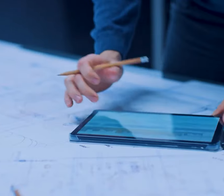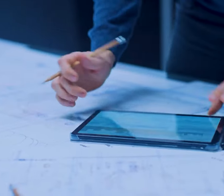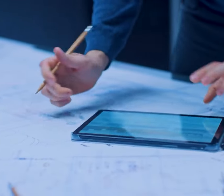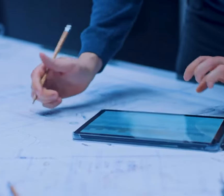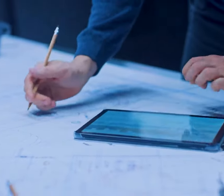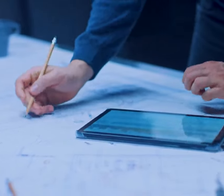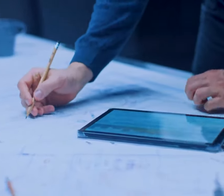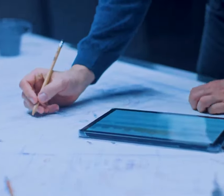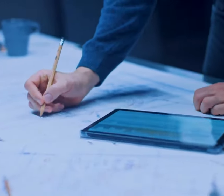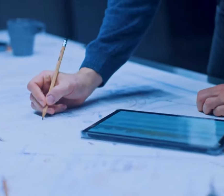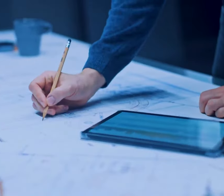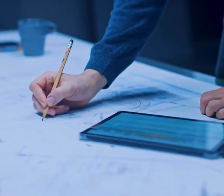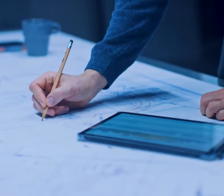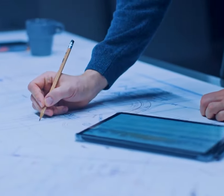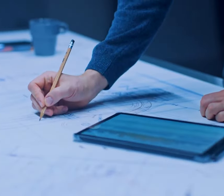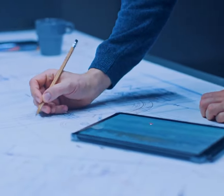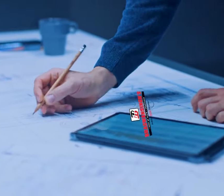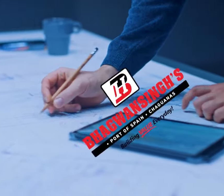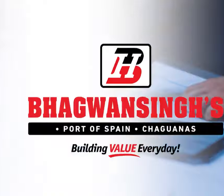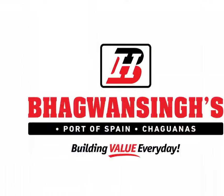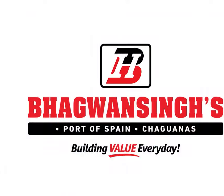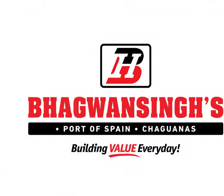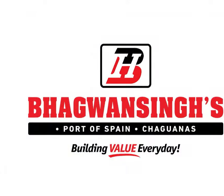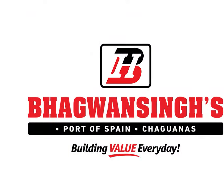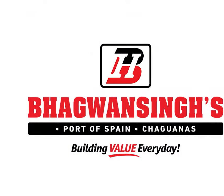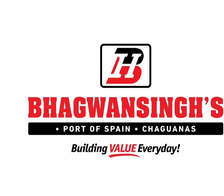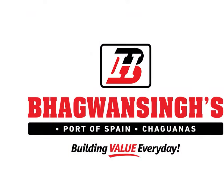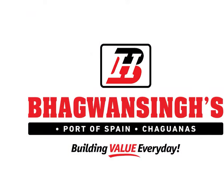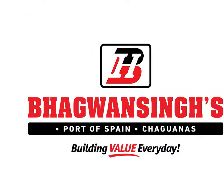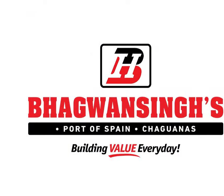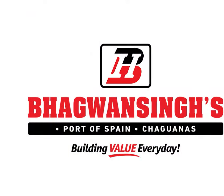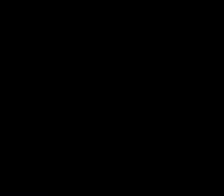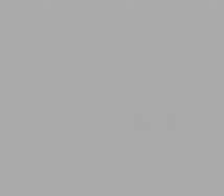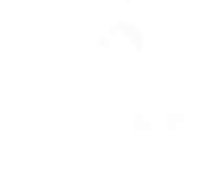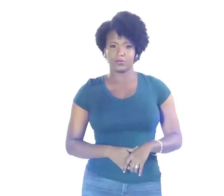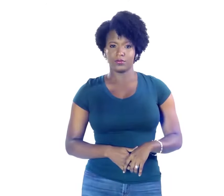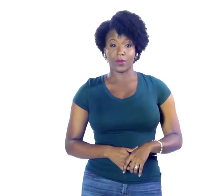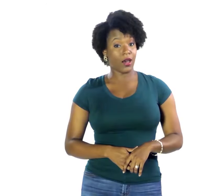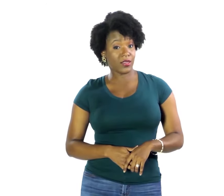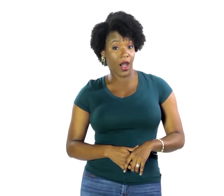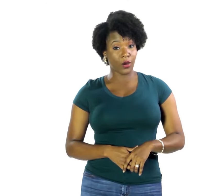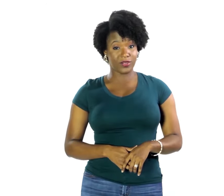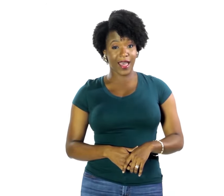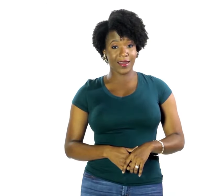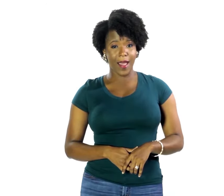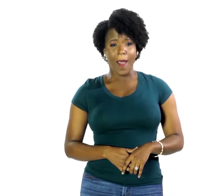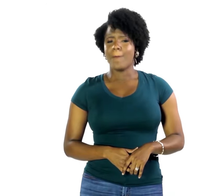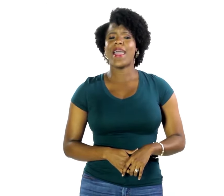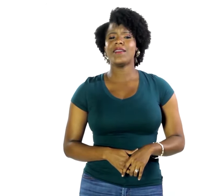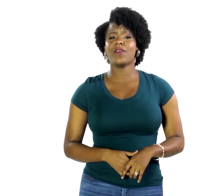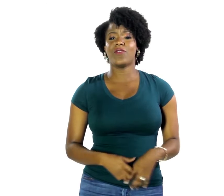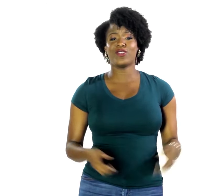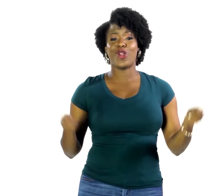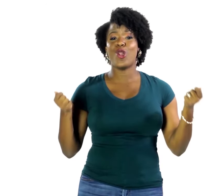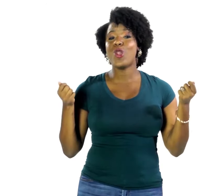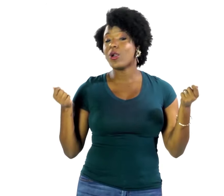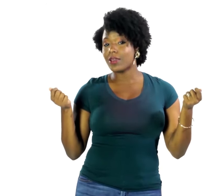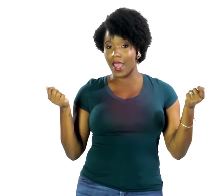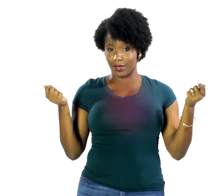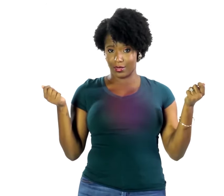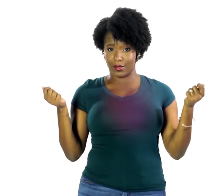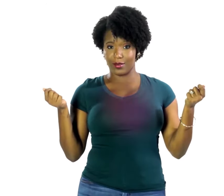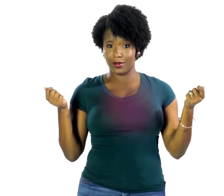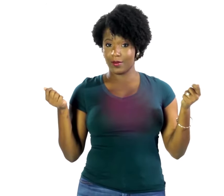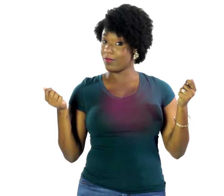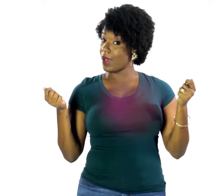Bagwansings, Porto Spain and Chagornos, building value every day. On the outside, many of us look